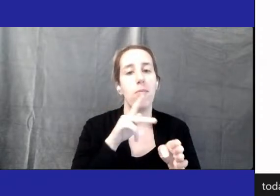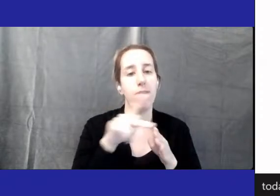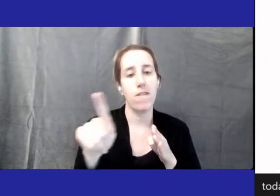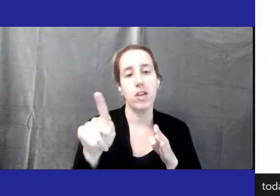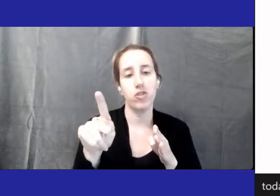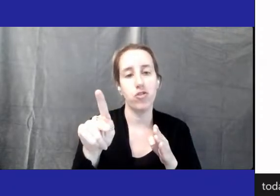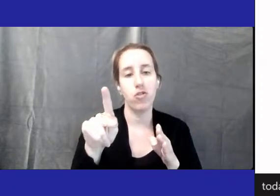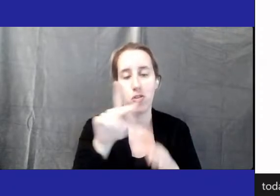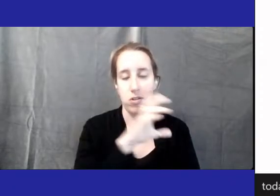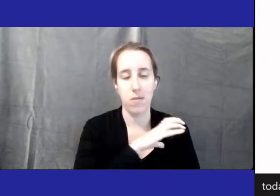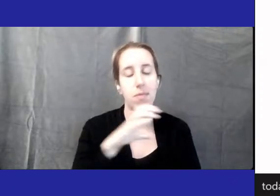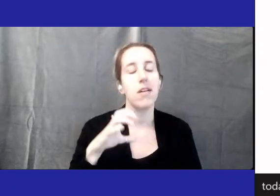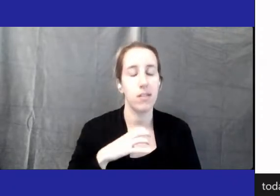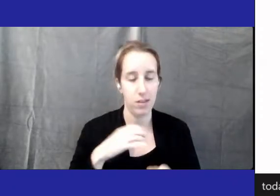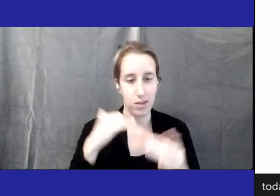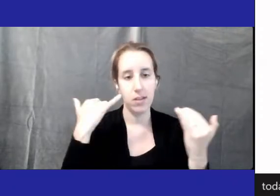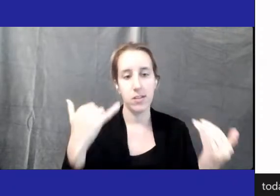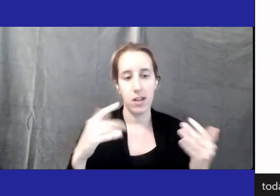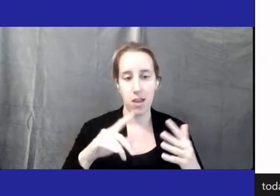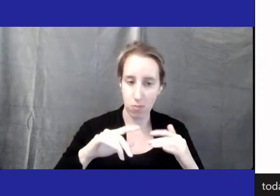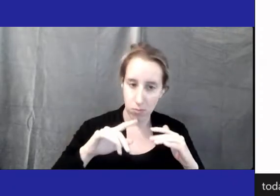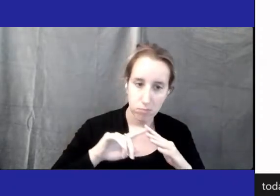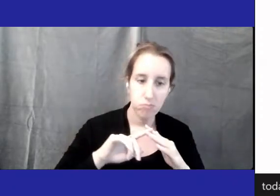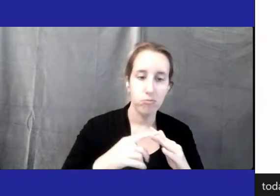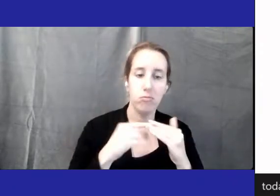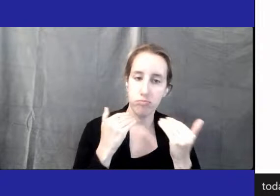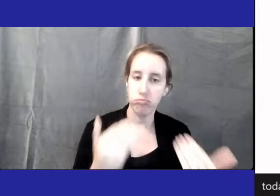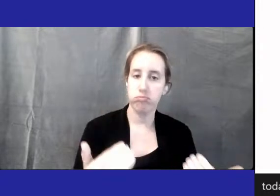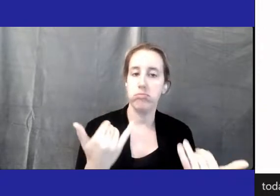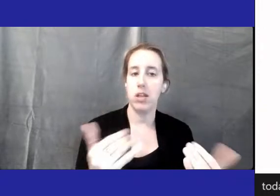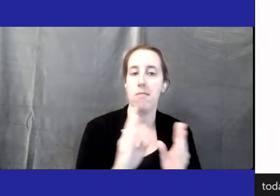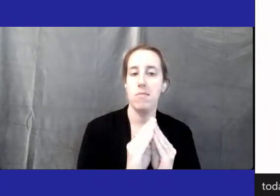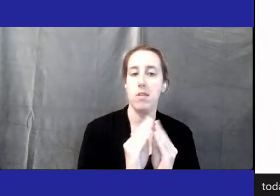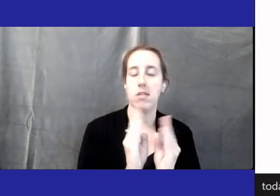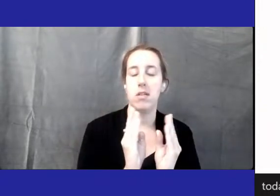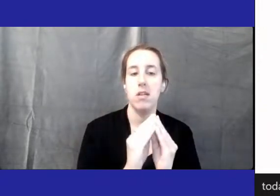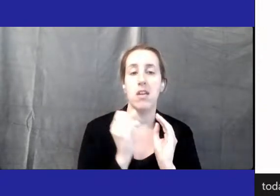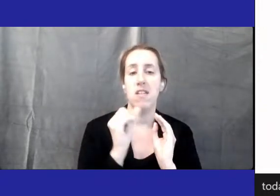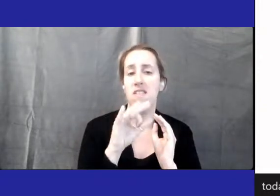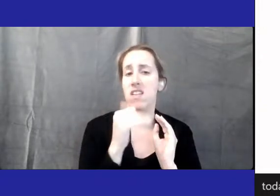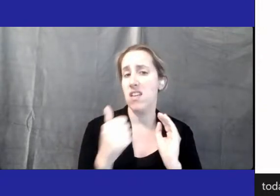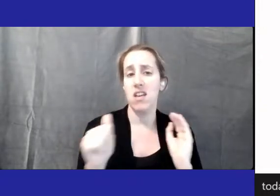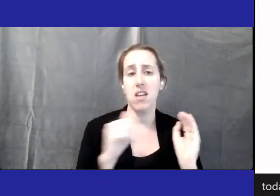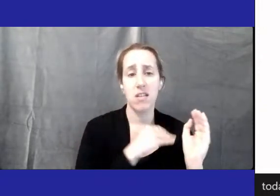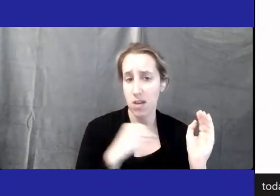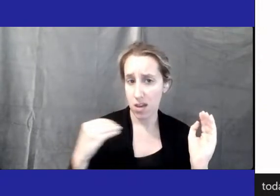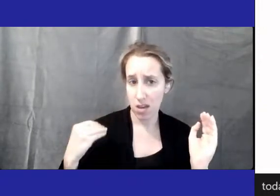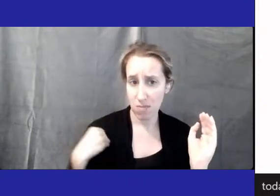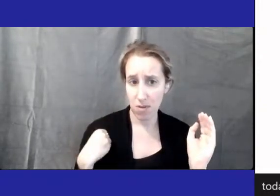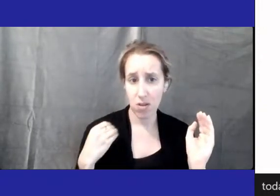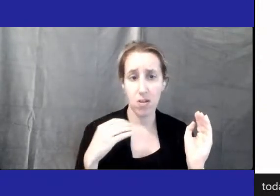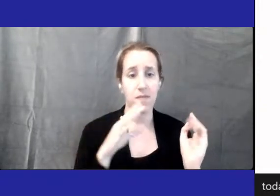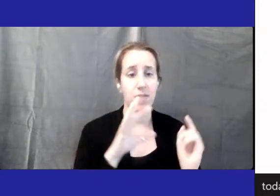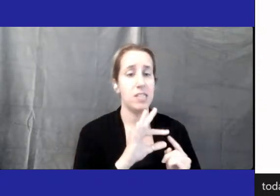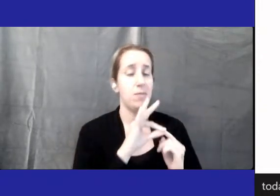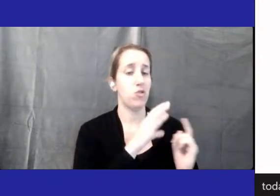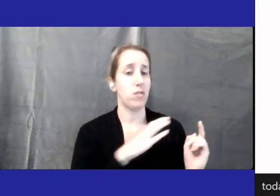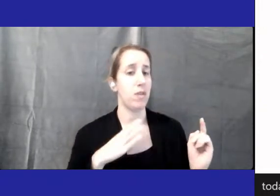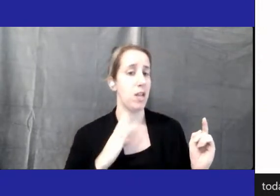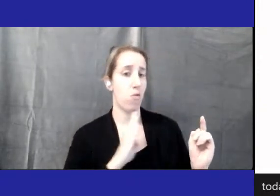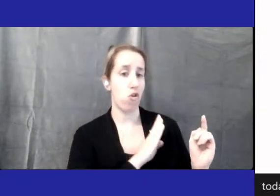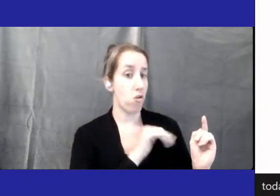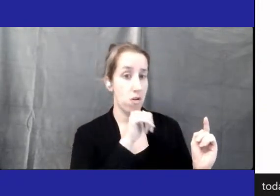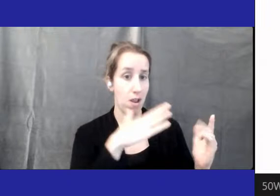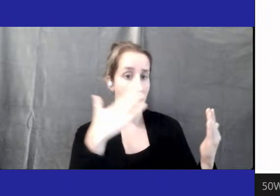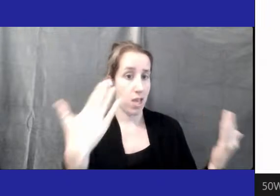order. If any member of a standing or special committee of the board will not be present at a scheduled